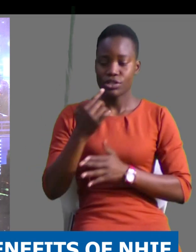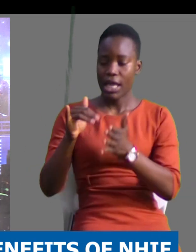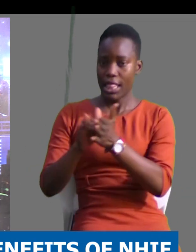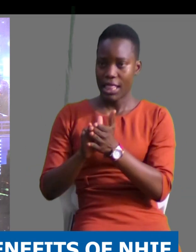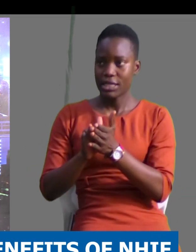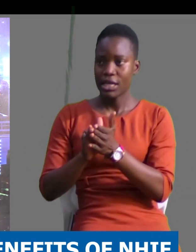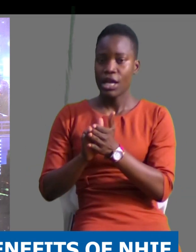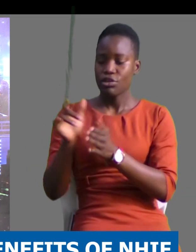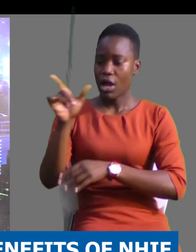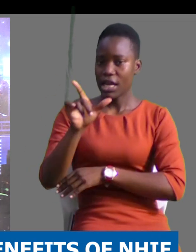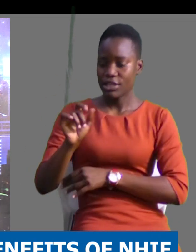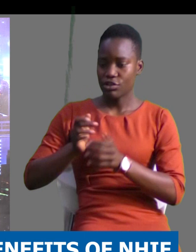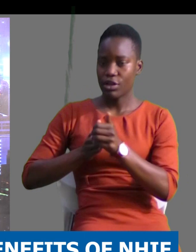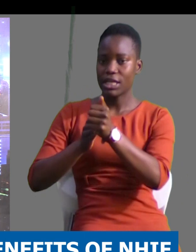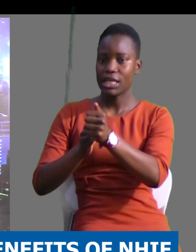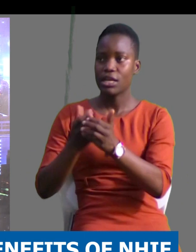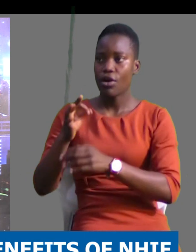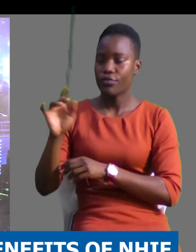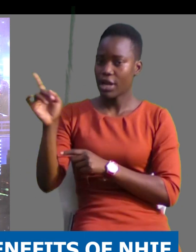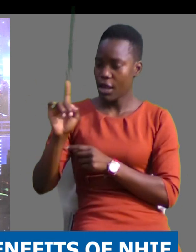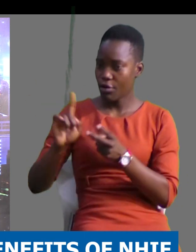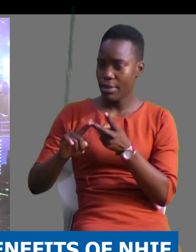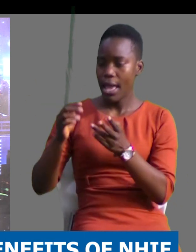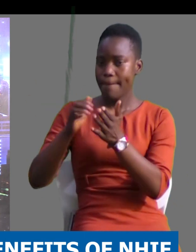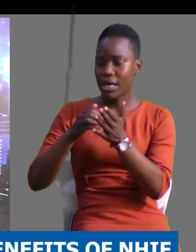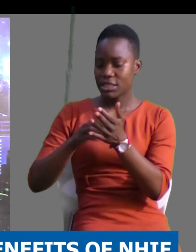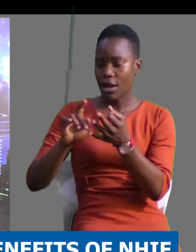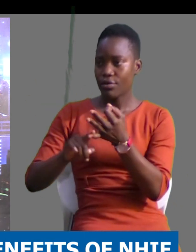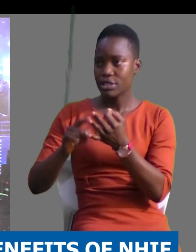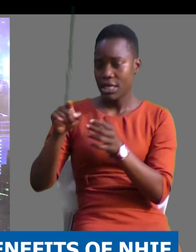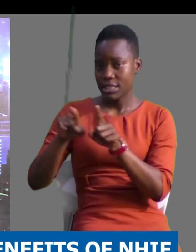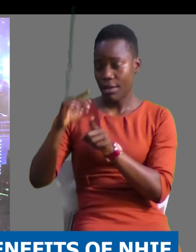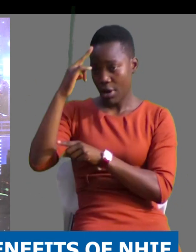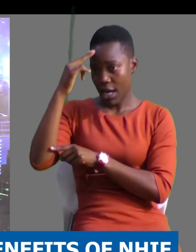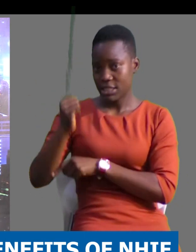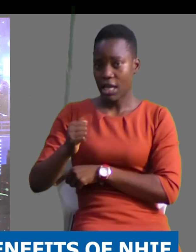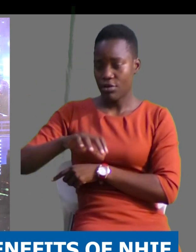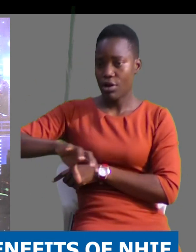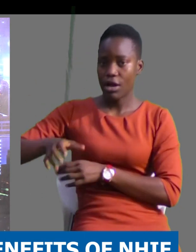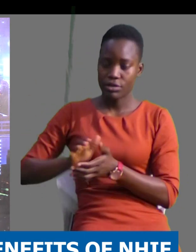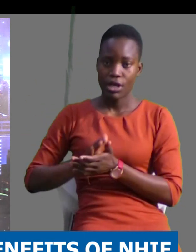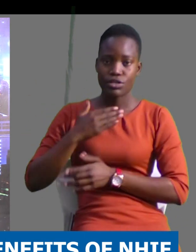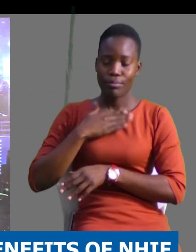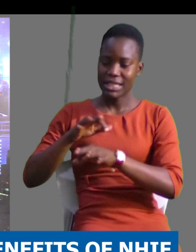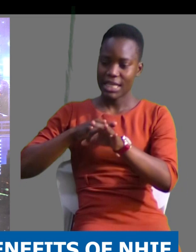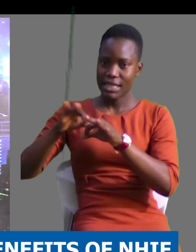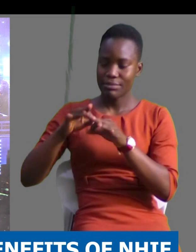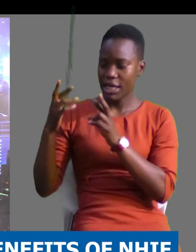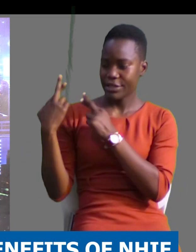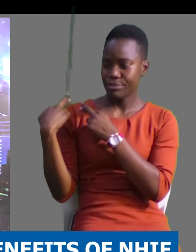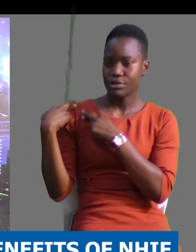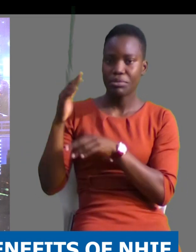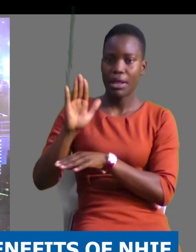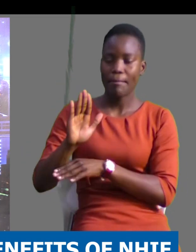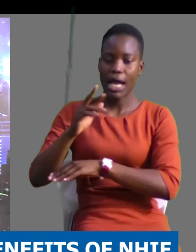Now, you say that you are the regional lead of Nairobi, Machakos, and Kajiado. Take us through your